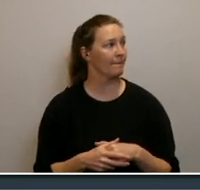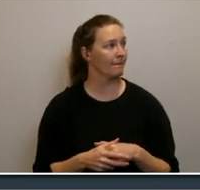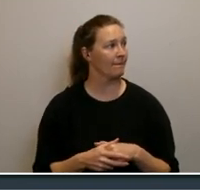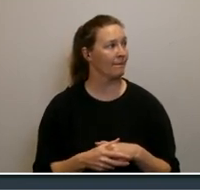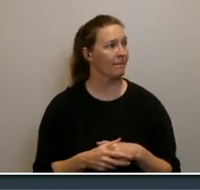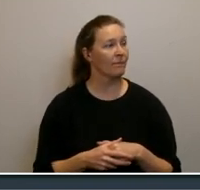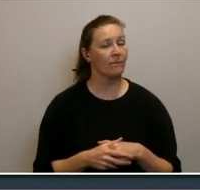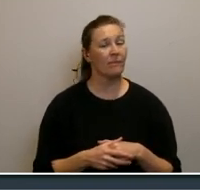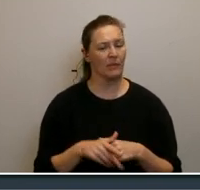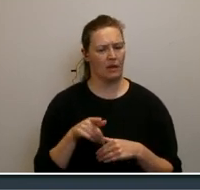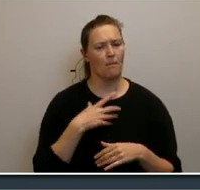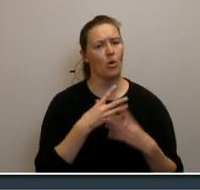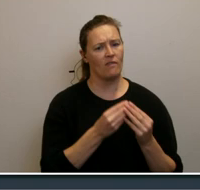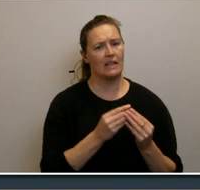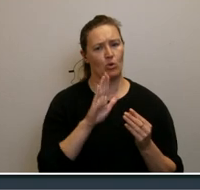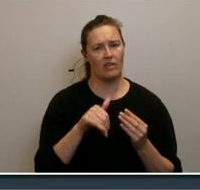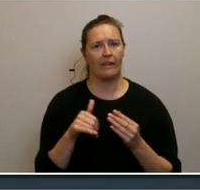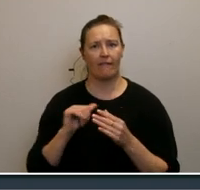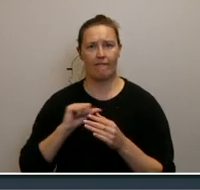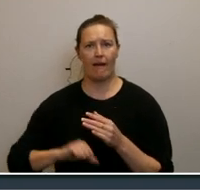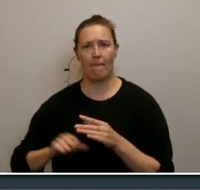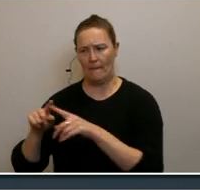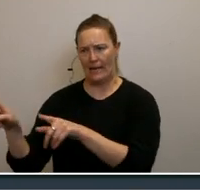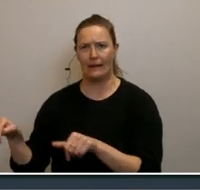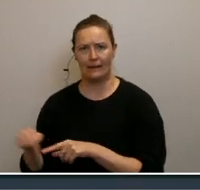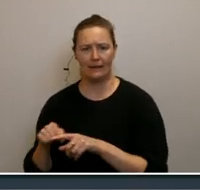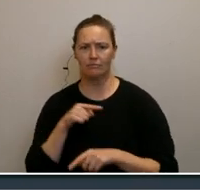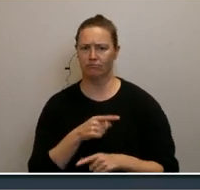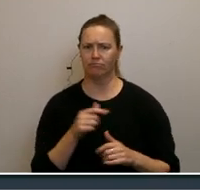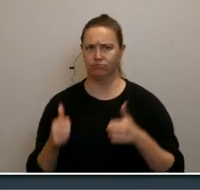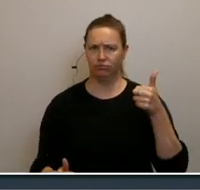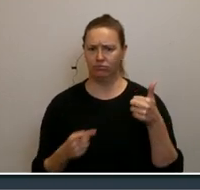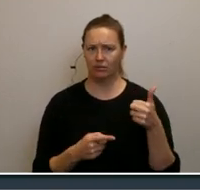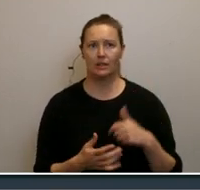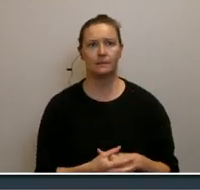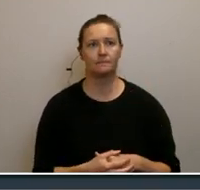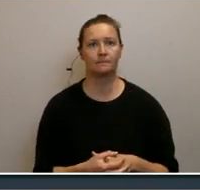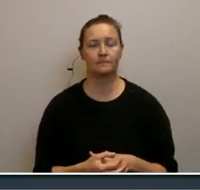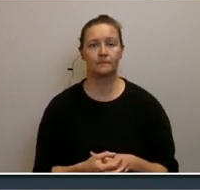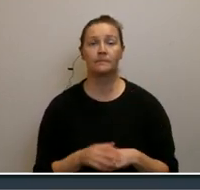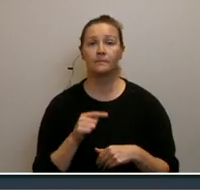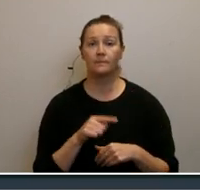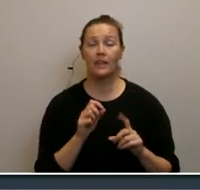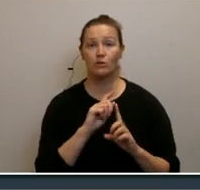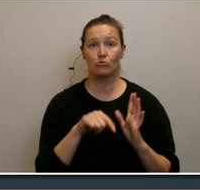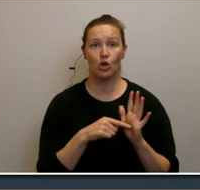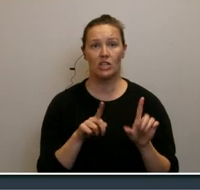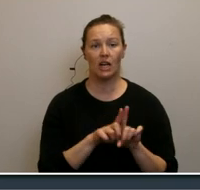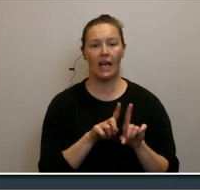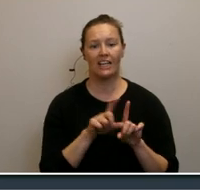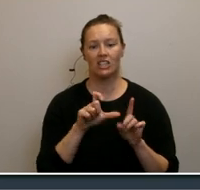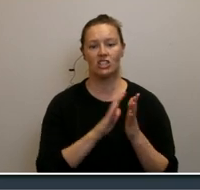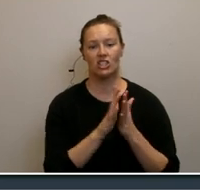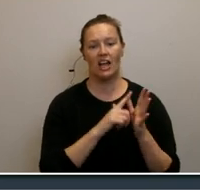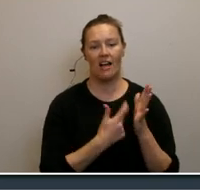than just a farm paddock with stock. This project, like Charles